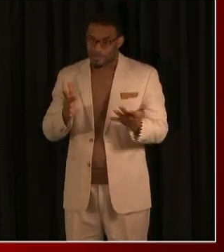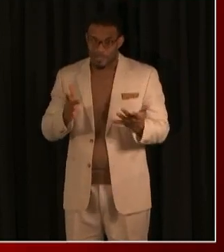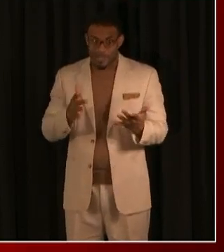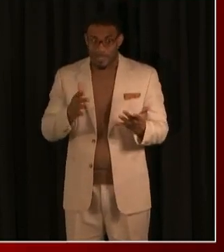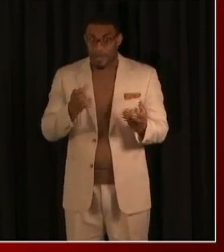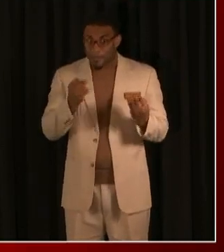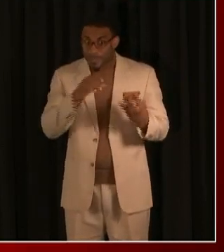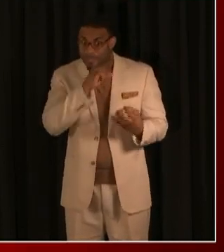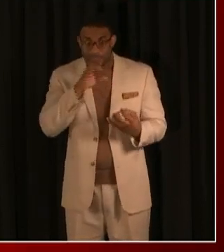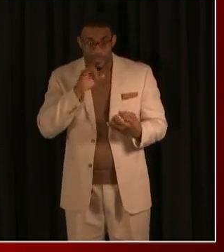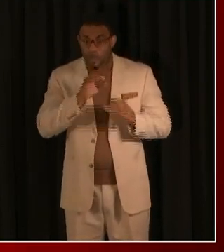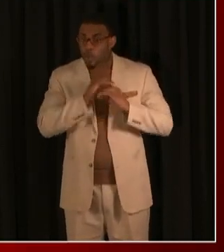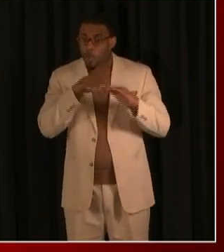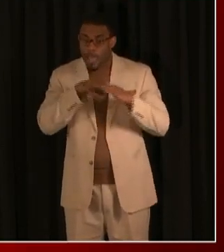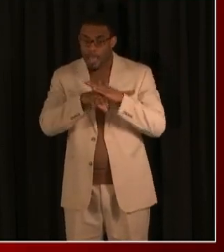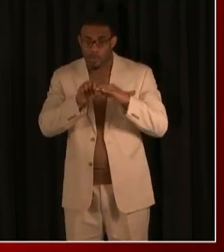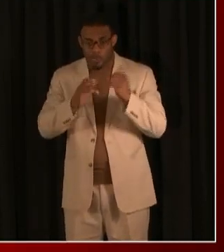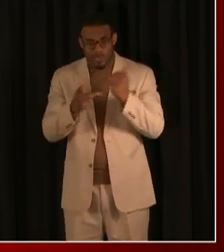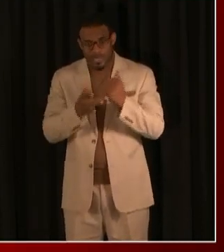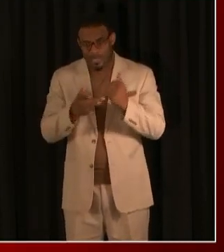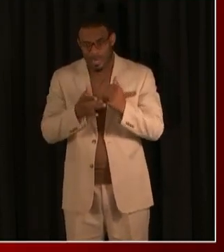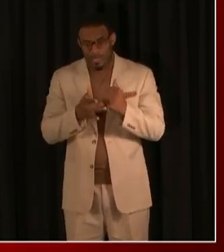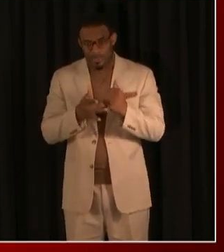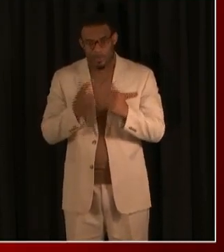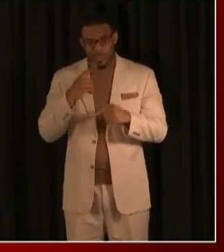to technology or text messaging.